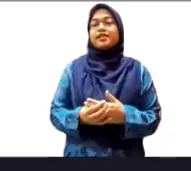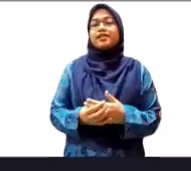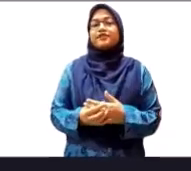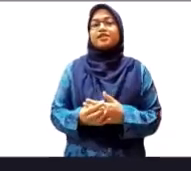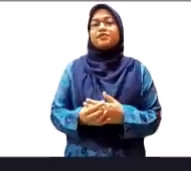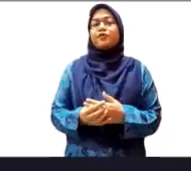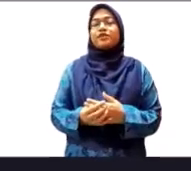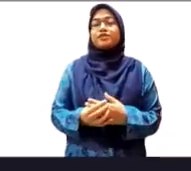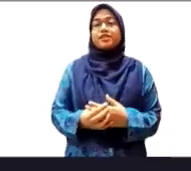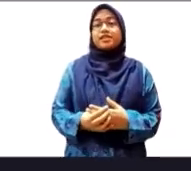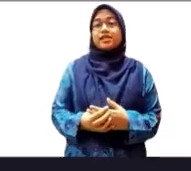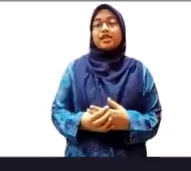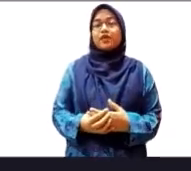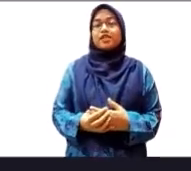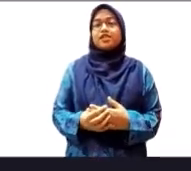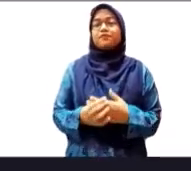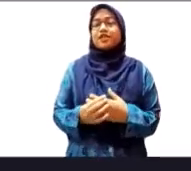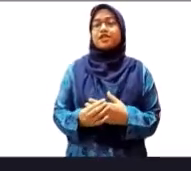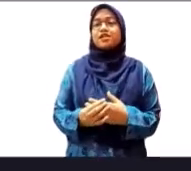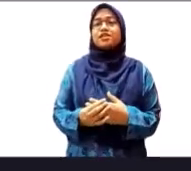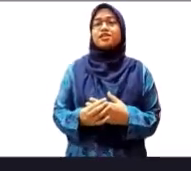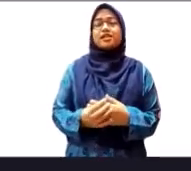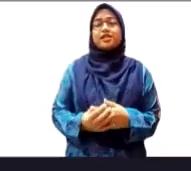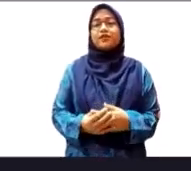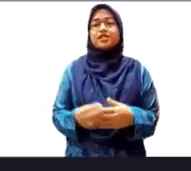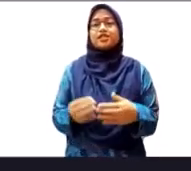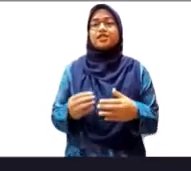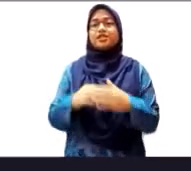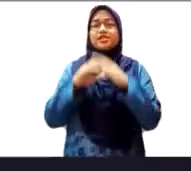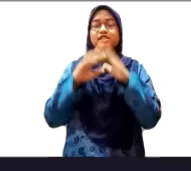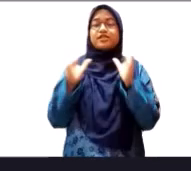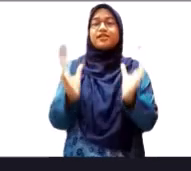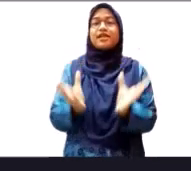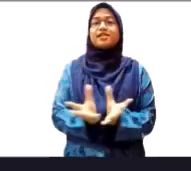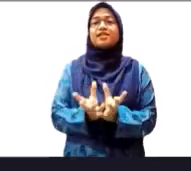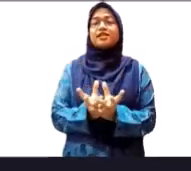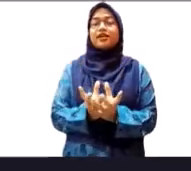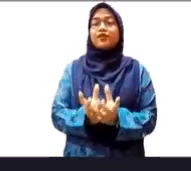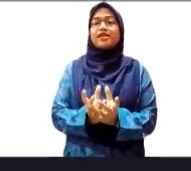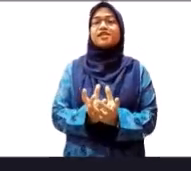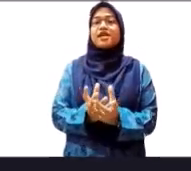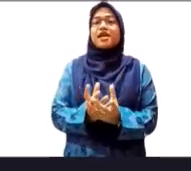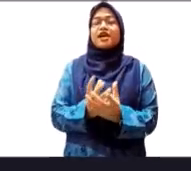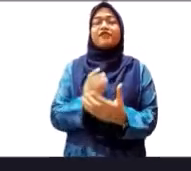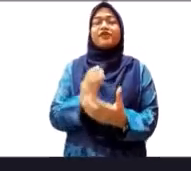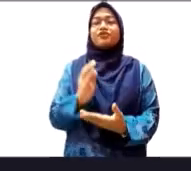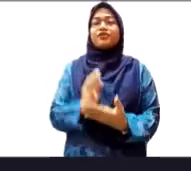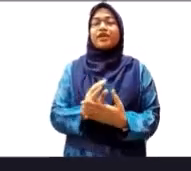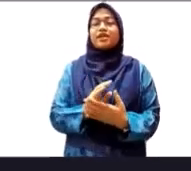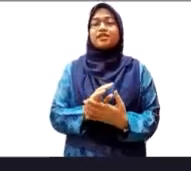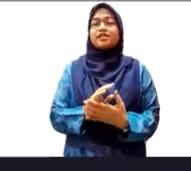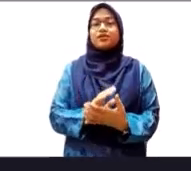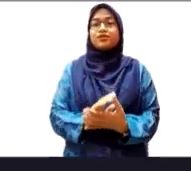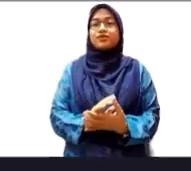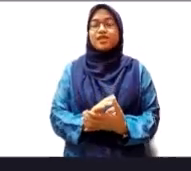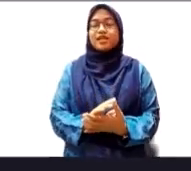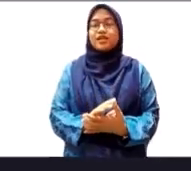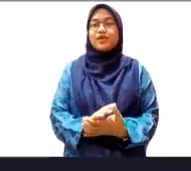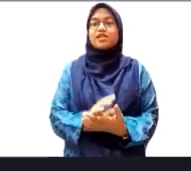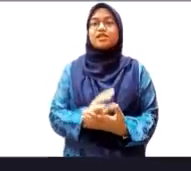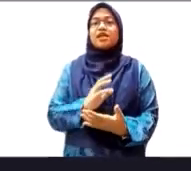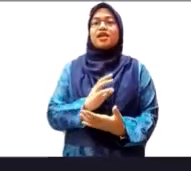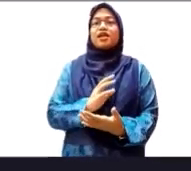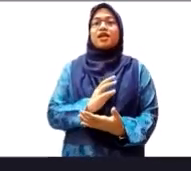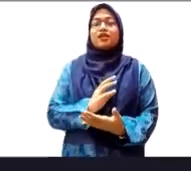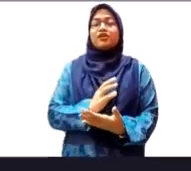cultural relativism when using sign language, because sign language is not a generalized language. Every country has its own sign